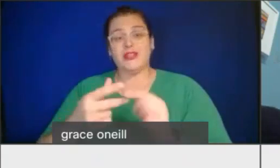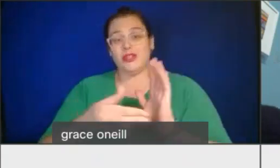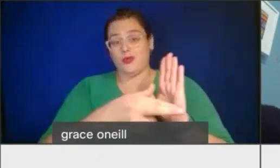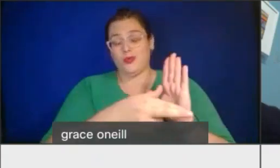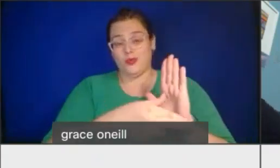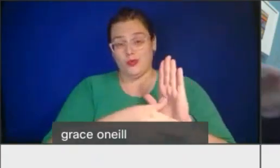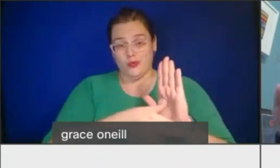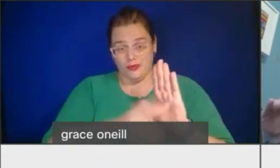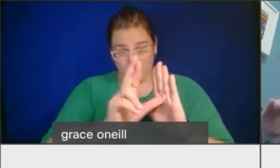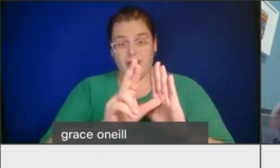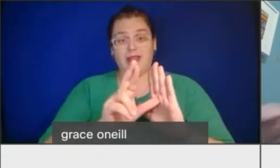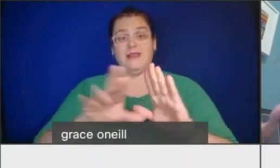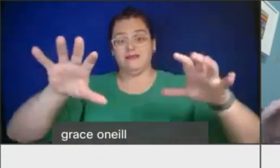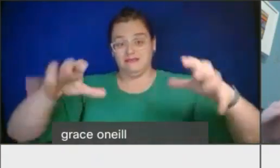were